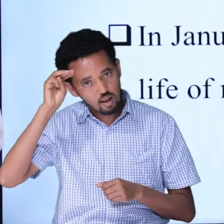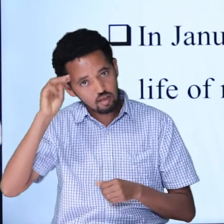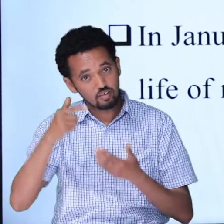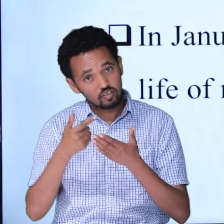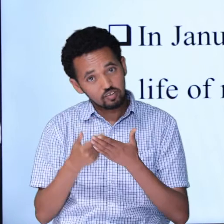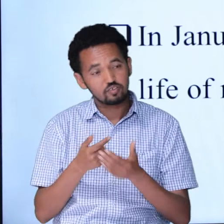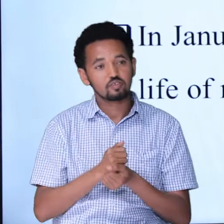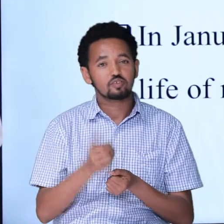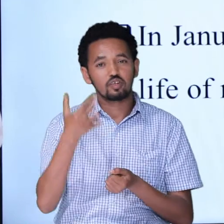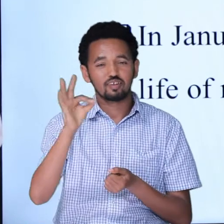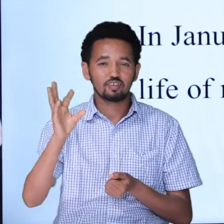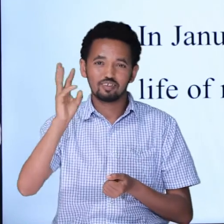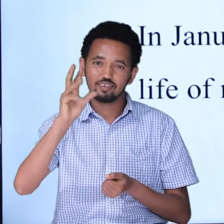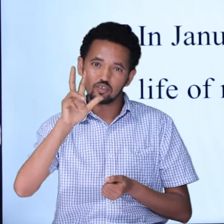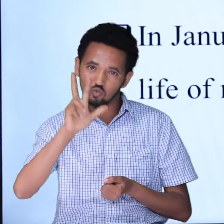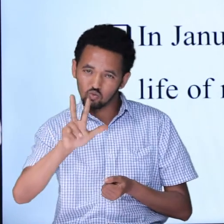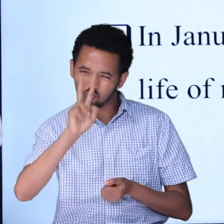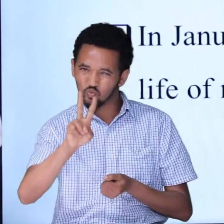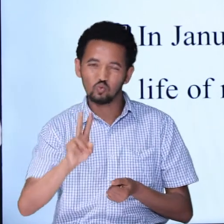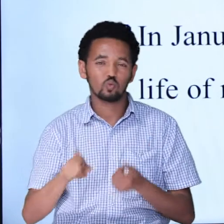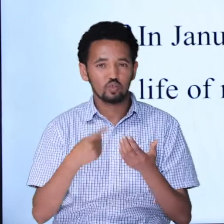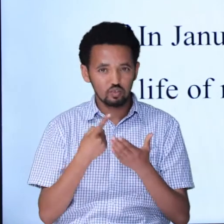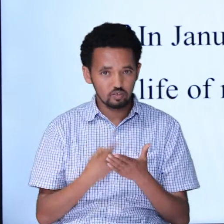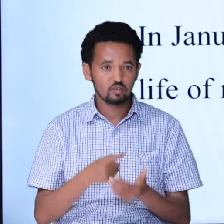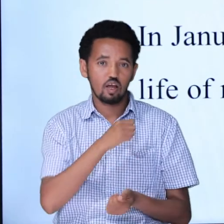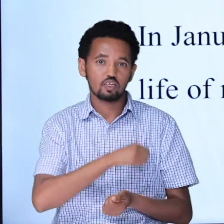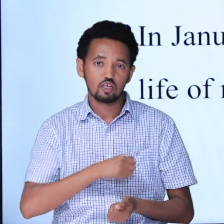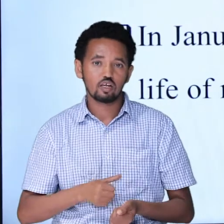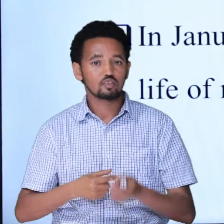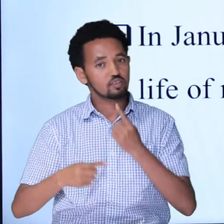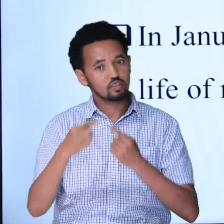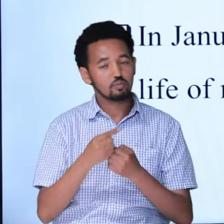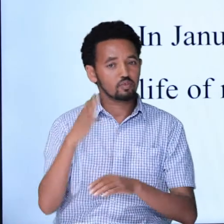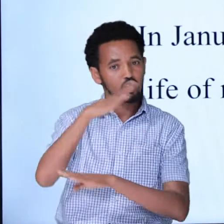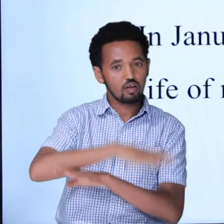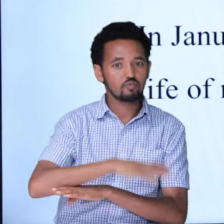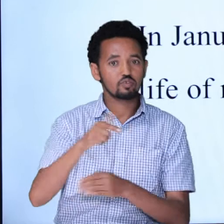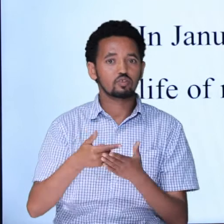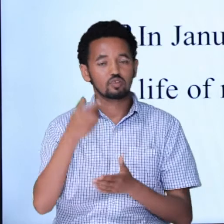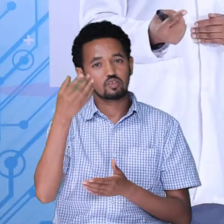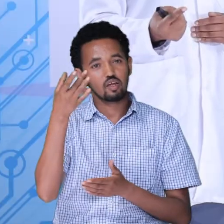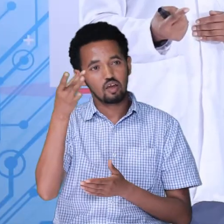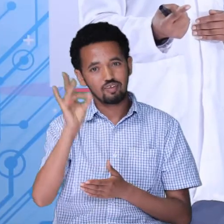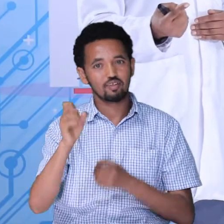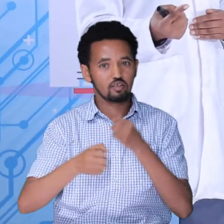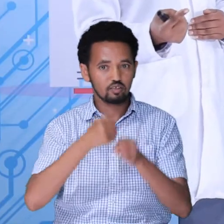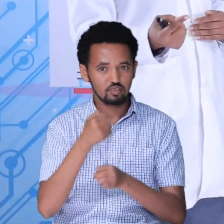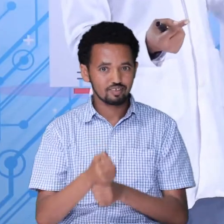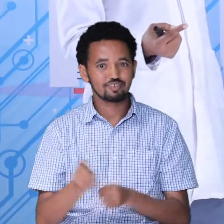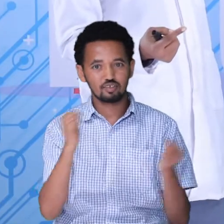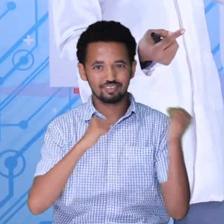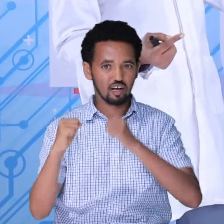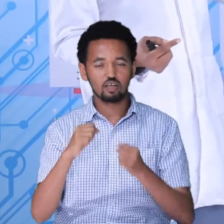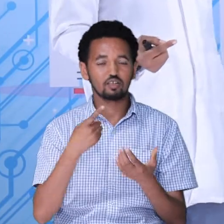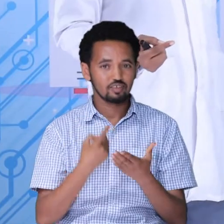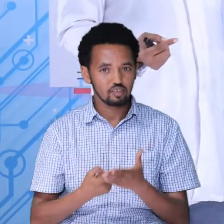In 1962, Algeria became an independent state after 8-year struggle. But